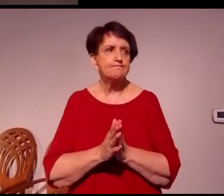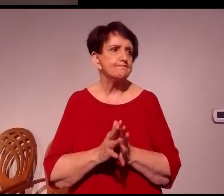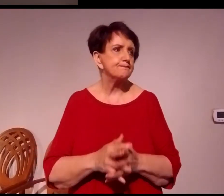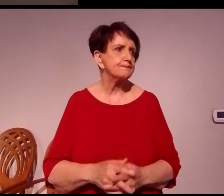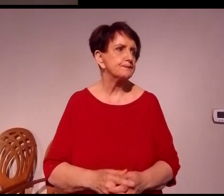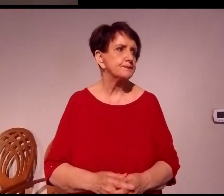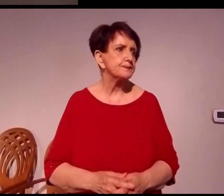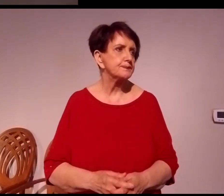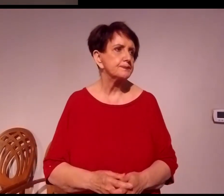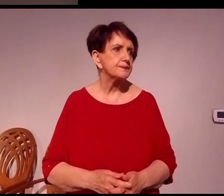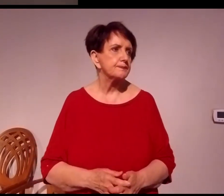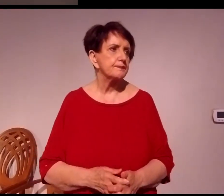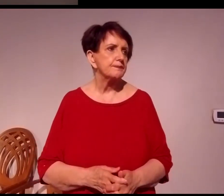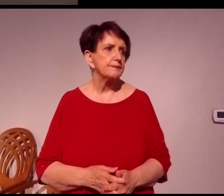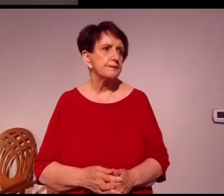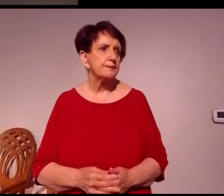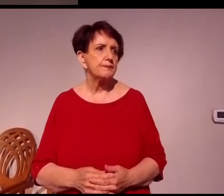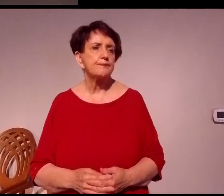And this,